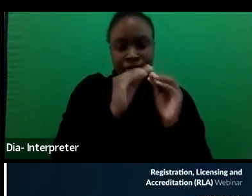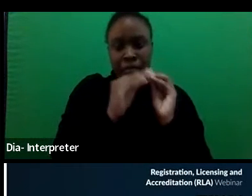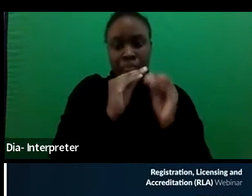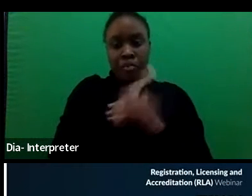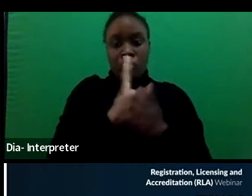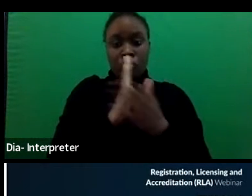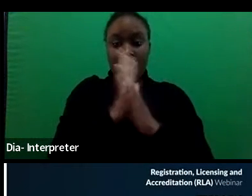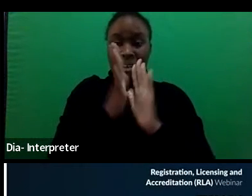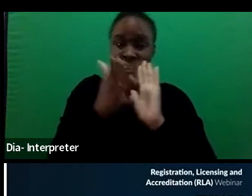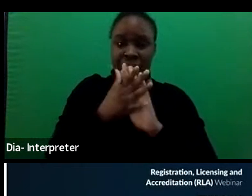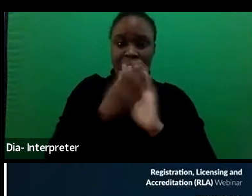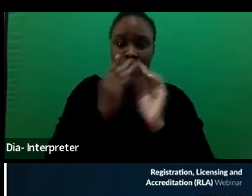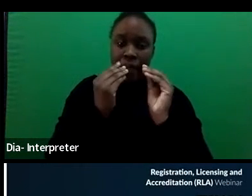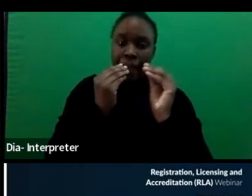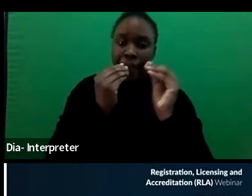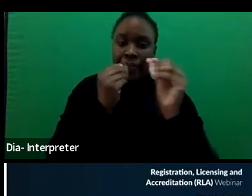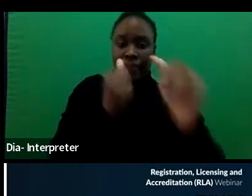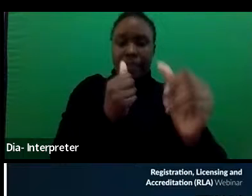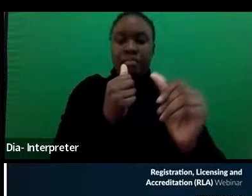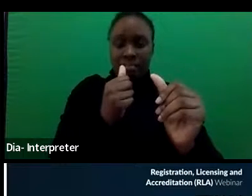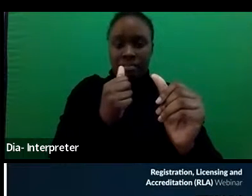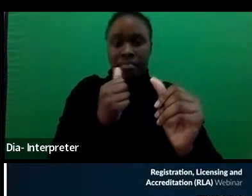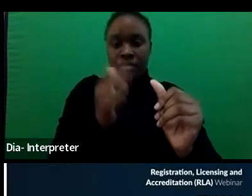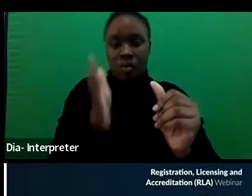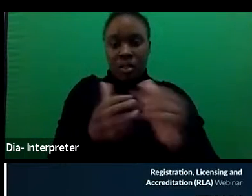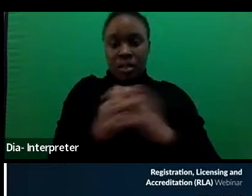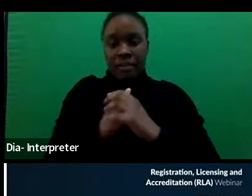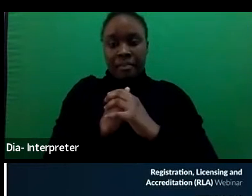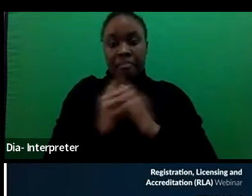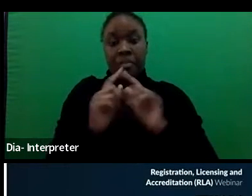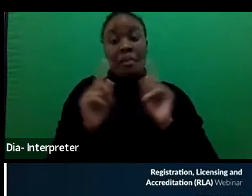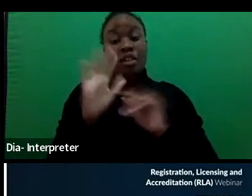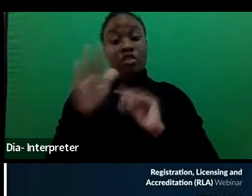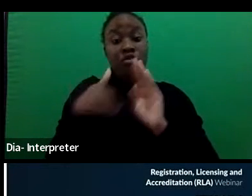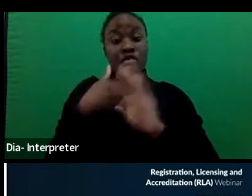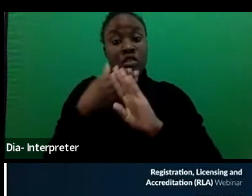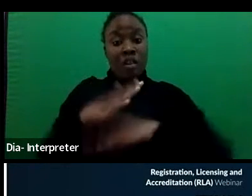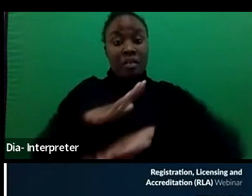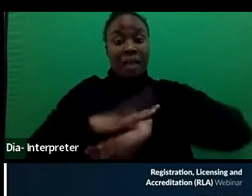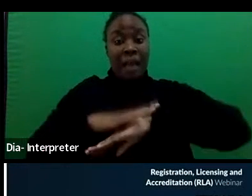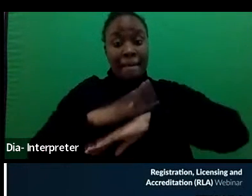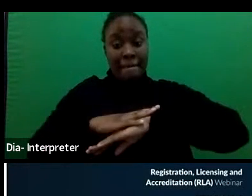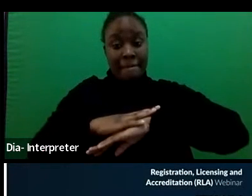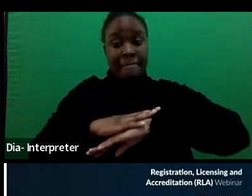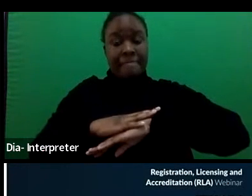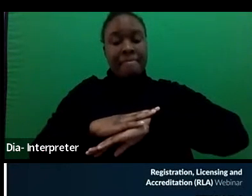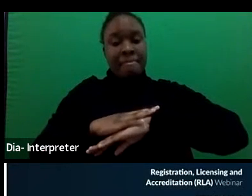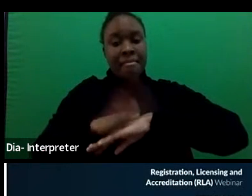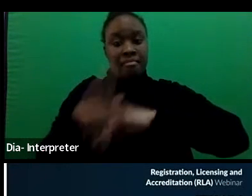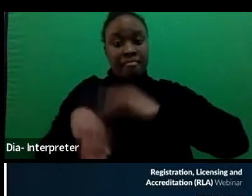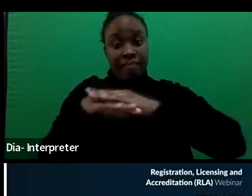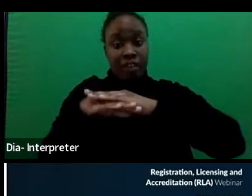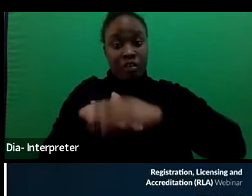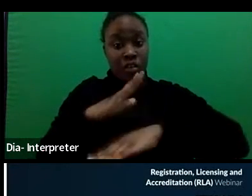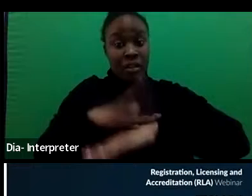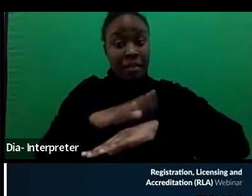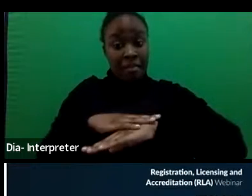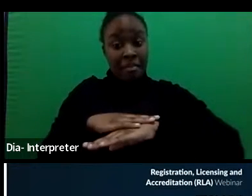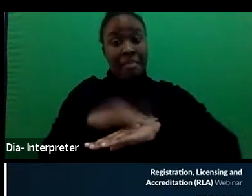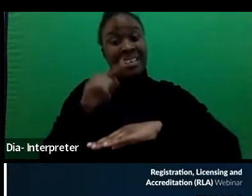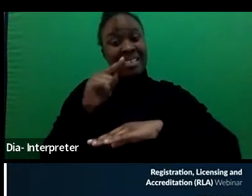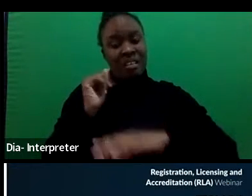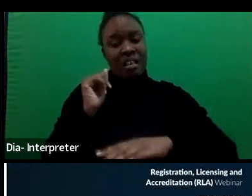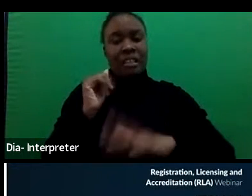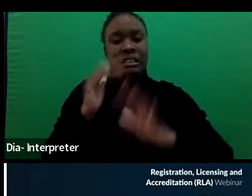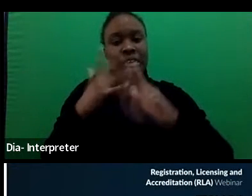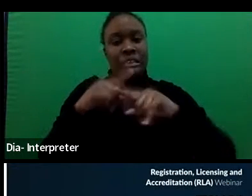run seamlessly as always. But however, the turnaround times, the most important thing that influences the turnaround time